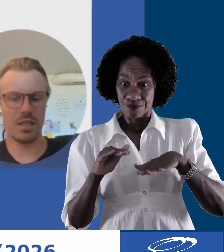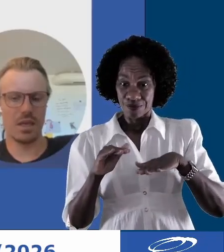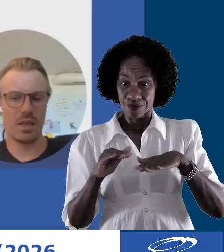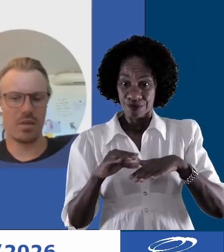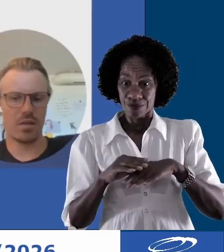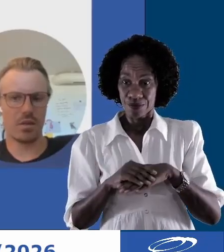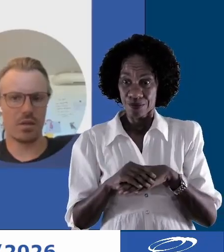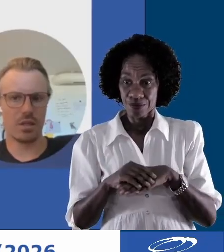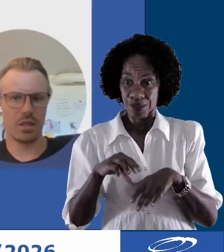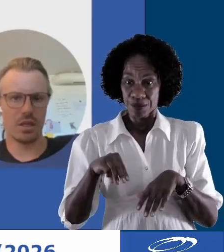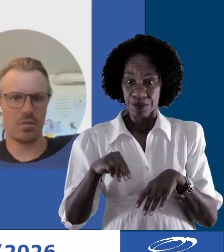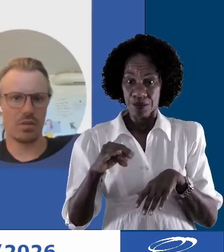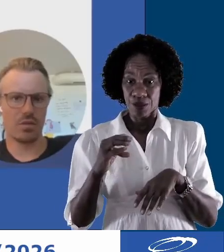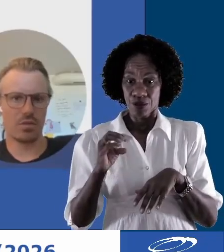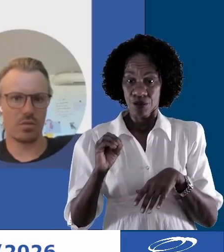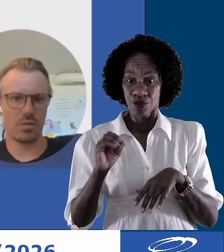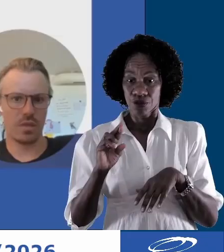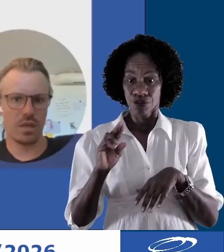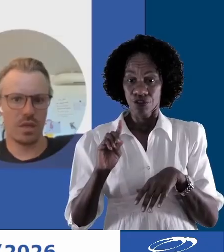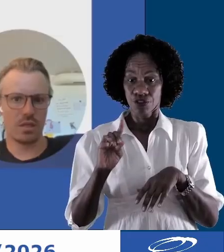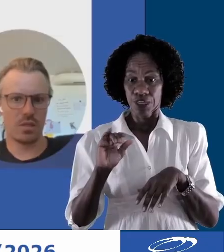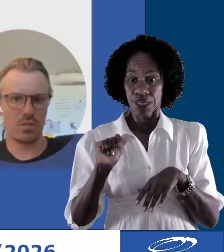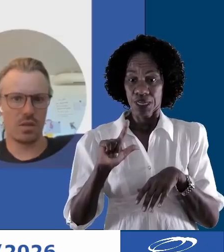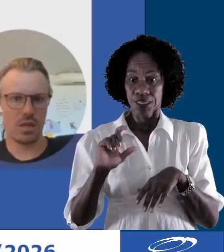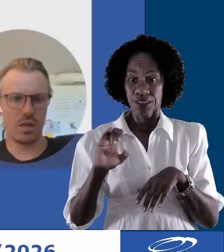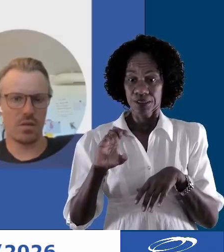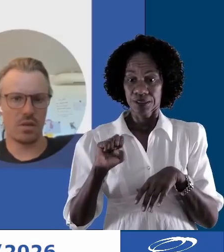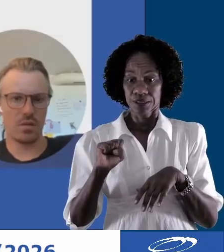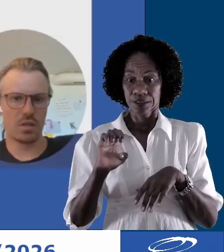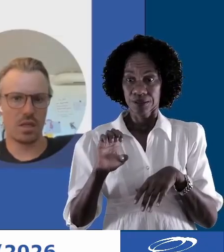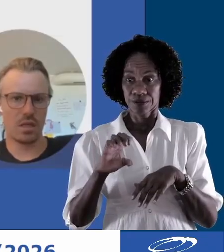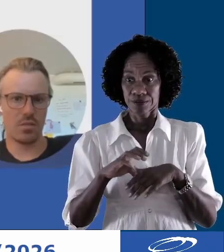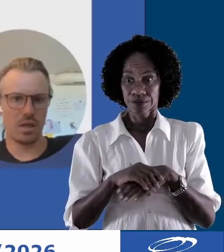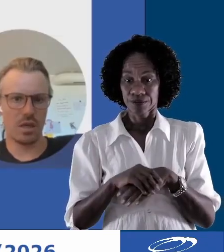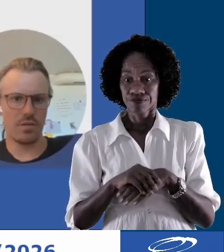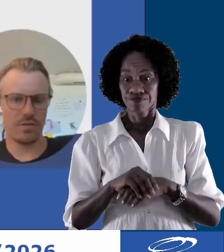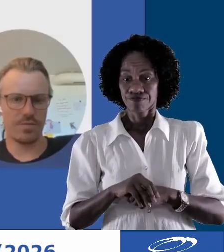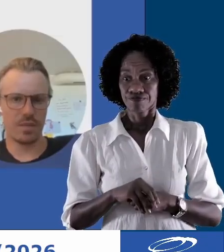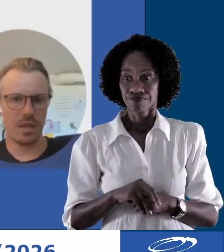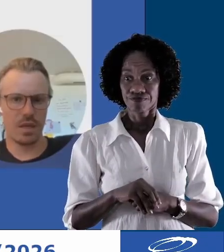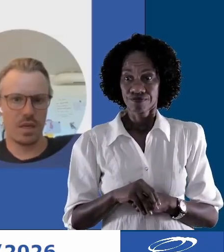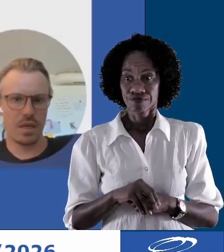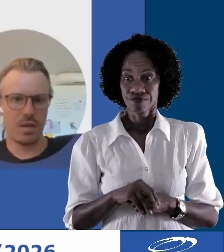key methodology in our research group. And this is what the catheter looks like in real life.